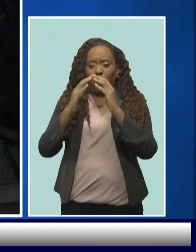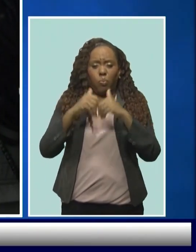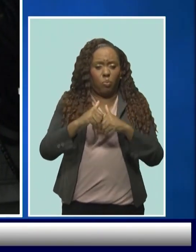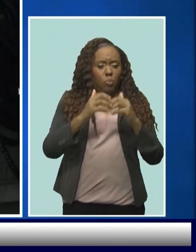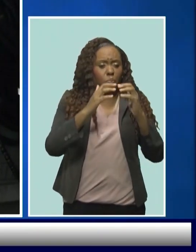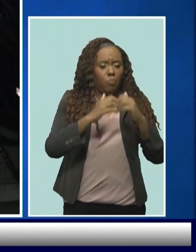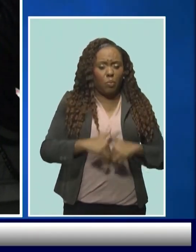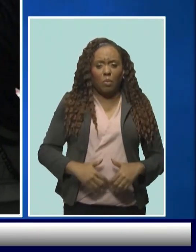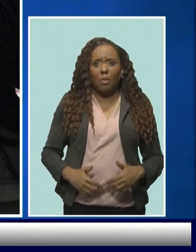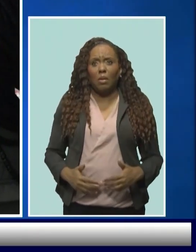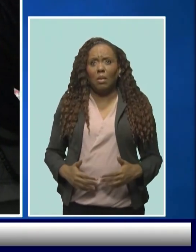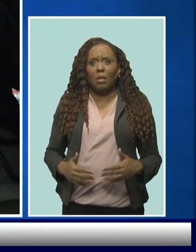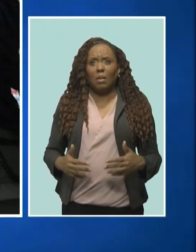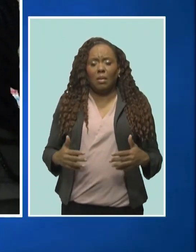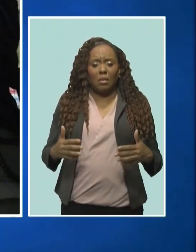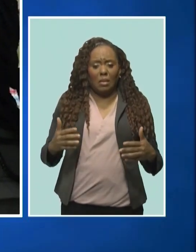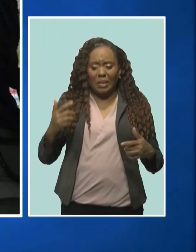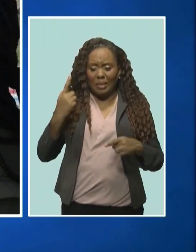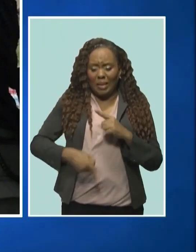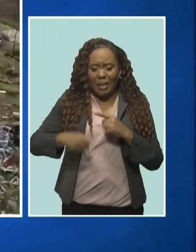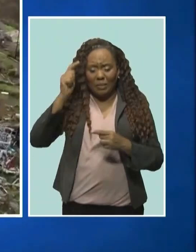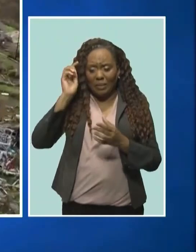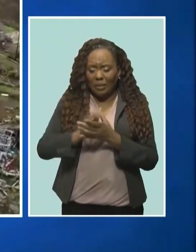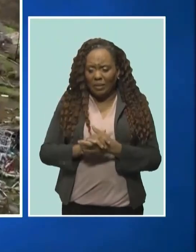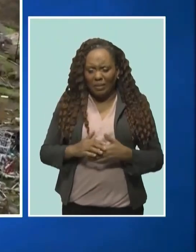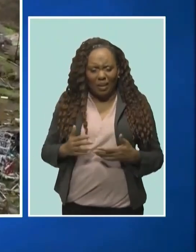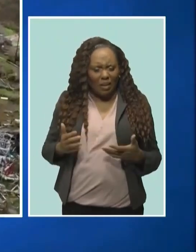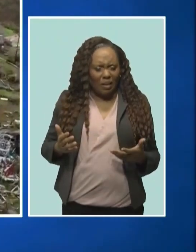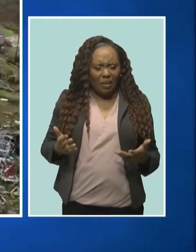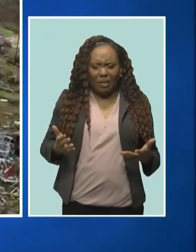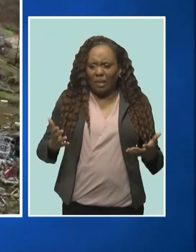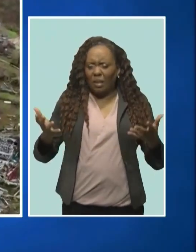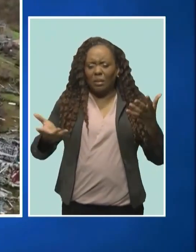something just out of the world, you know. It was just